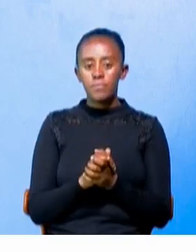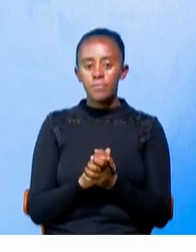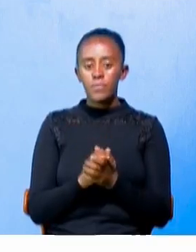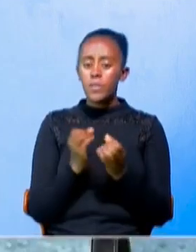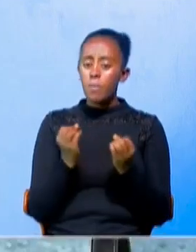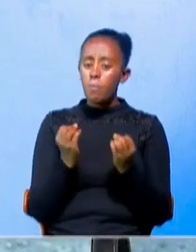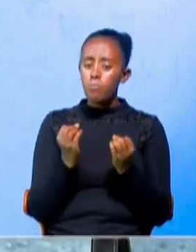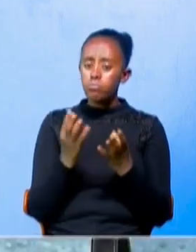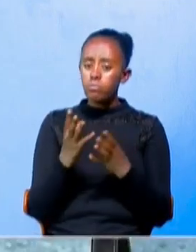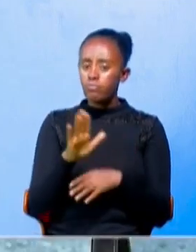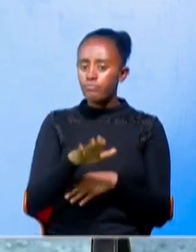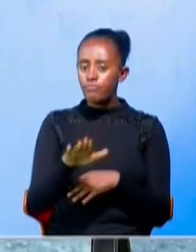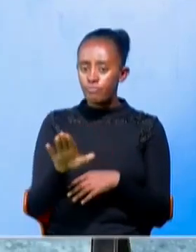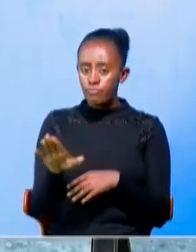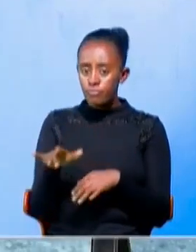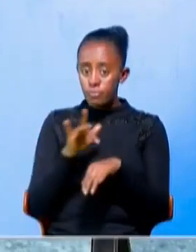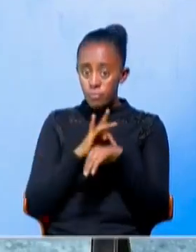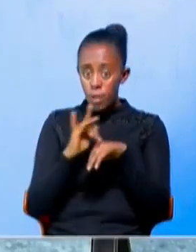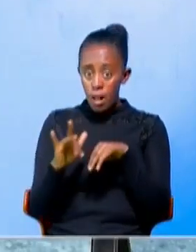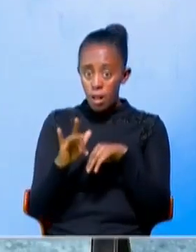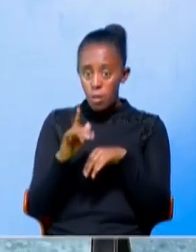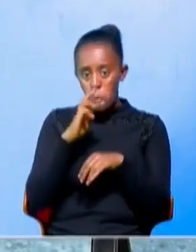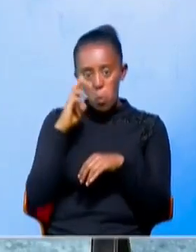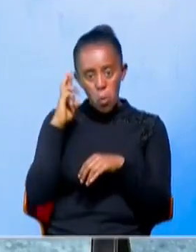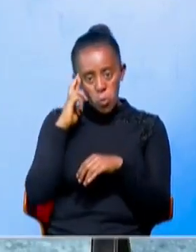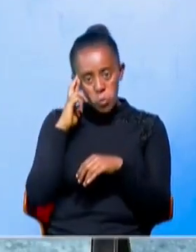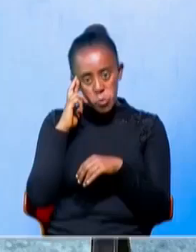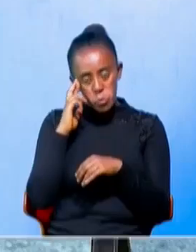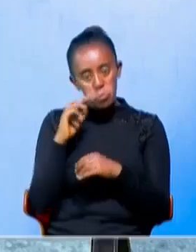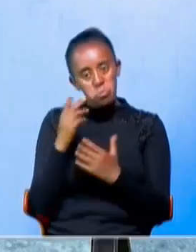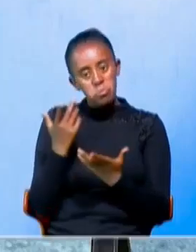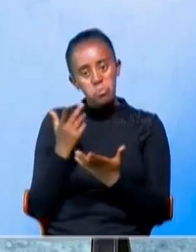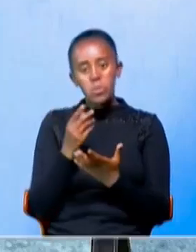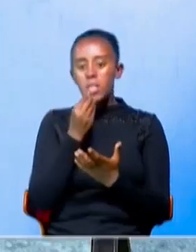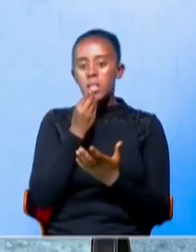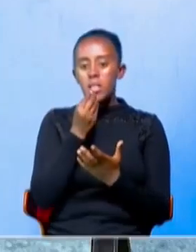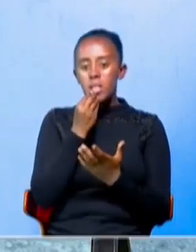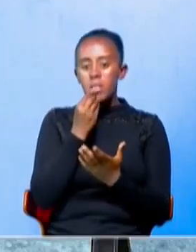Many of the children's blank can be a cause for eating sweet.